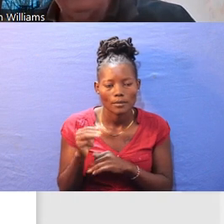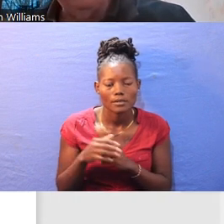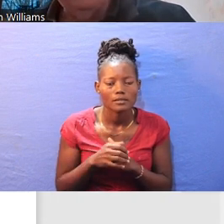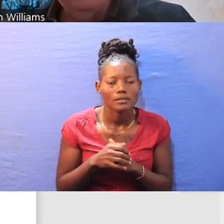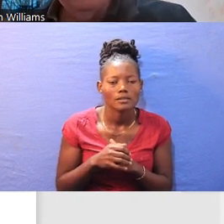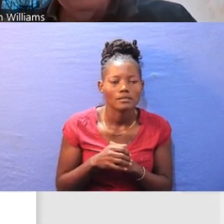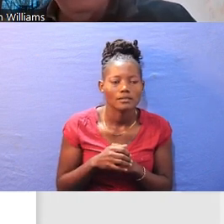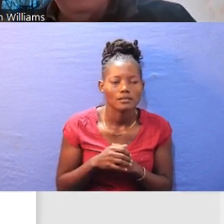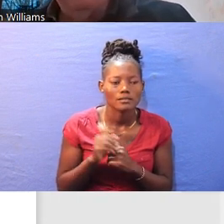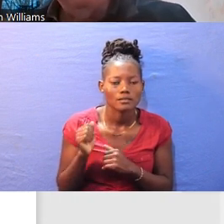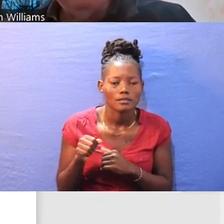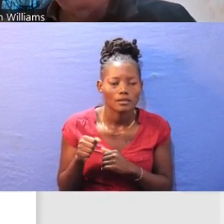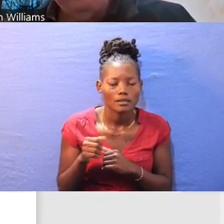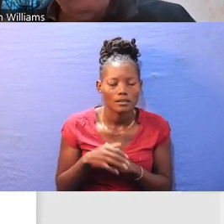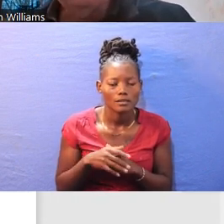hill sprints.